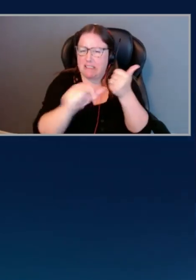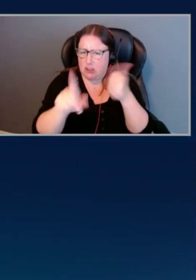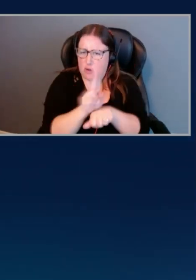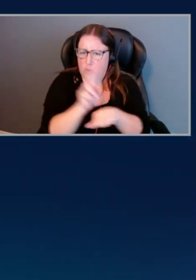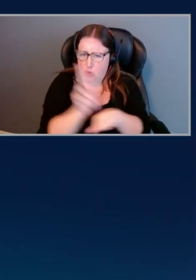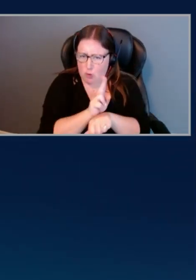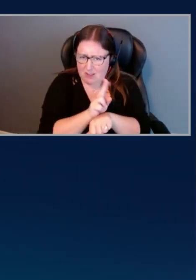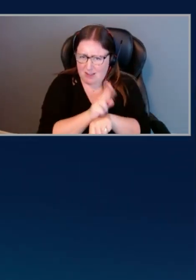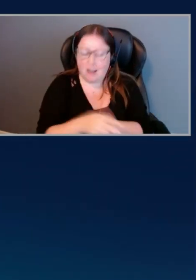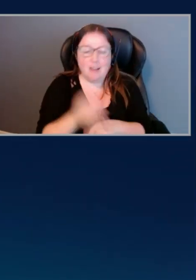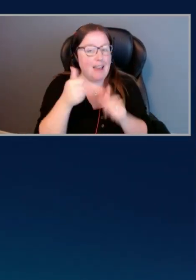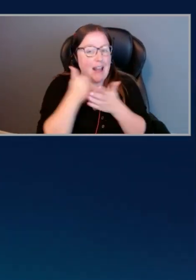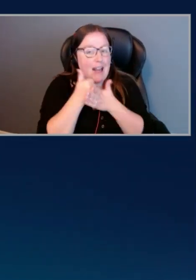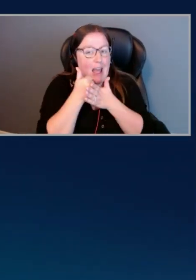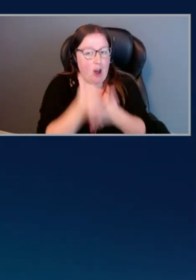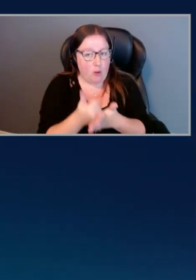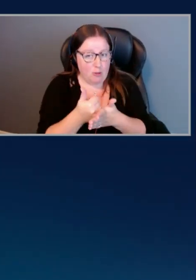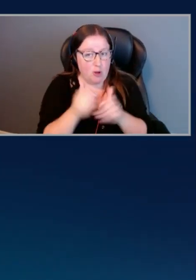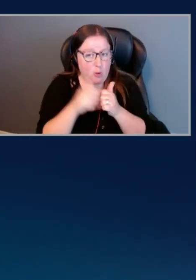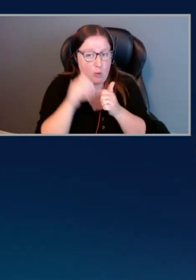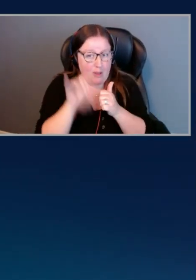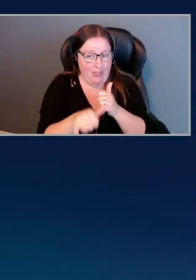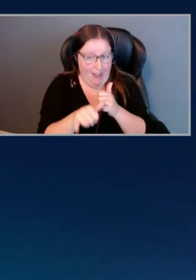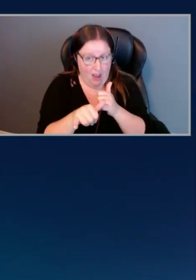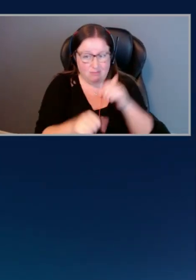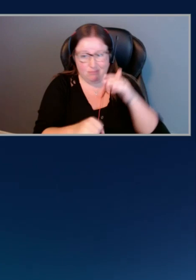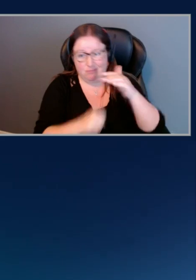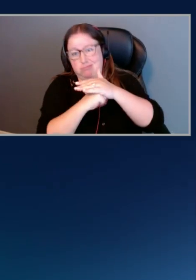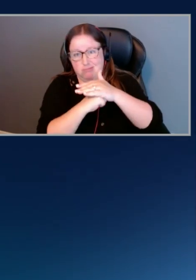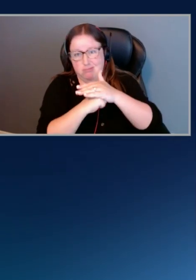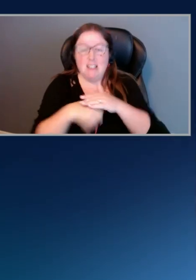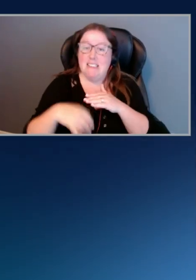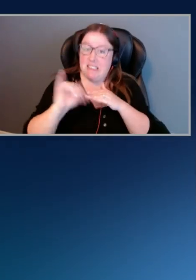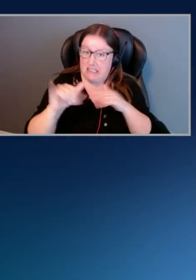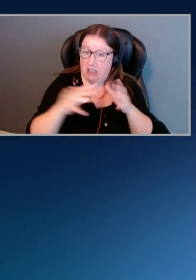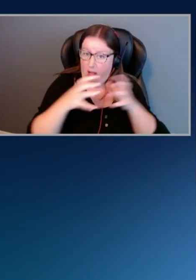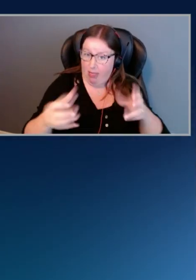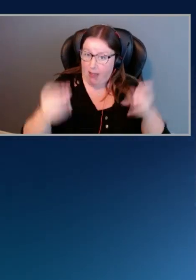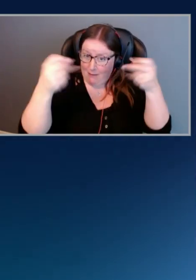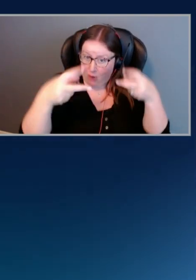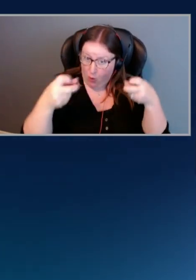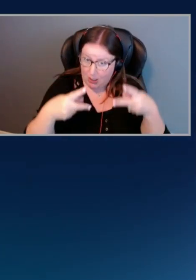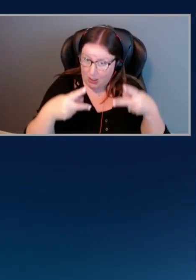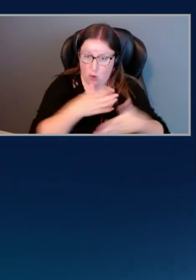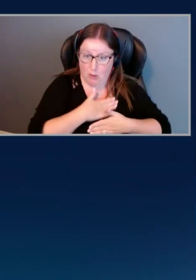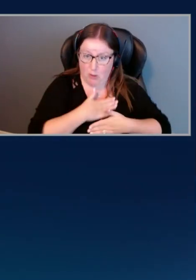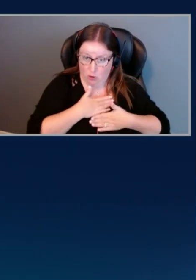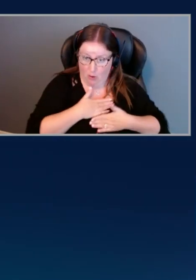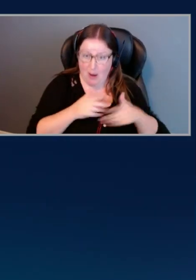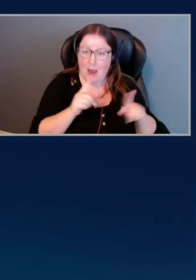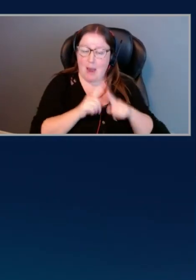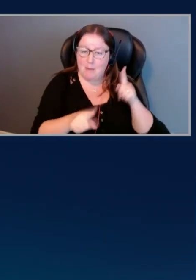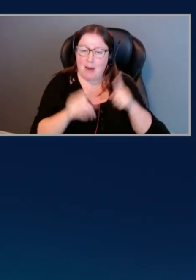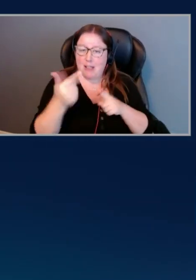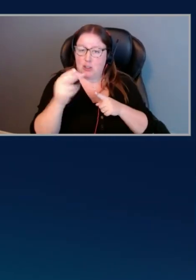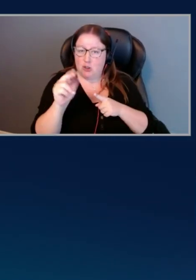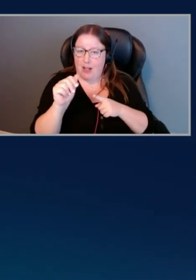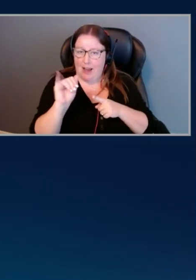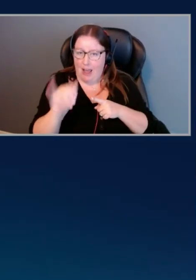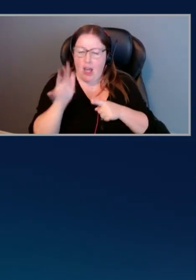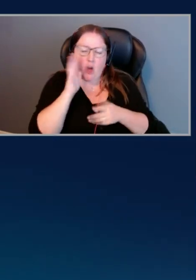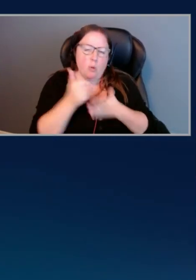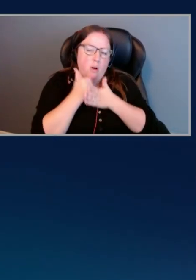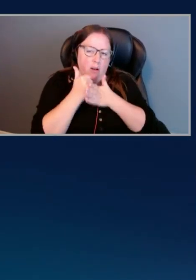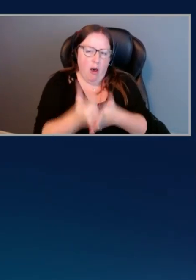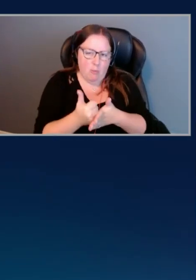to kind of help you get over that brick wall. You're still going to do a lot of those great coding that you enjoy, but generative AI is going to basically get you over that hump.